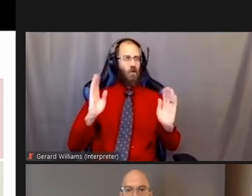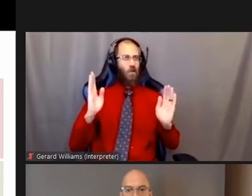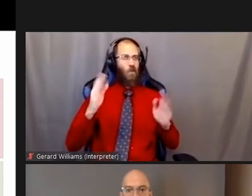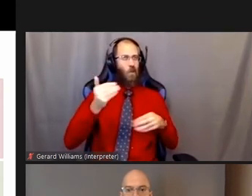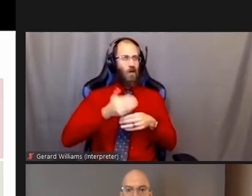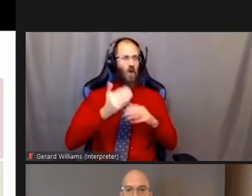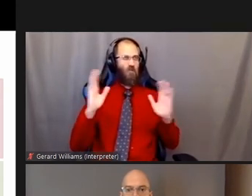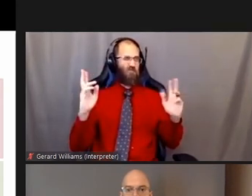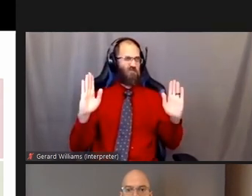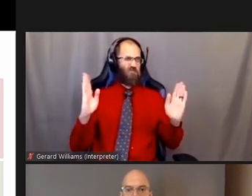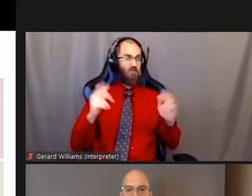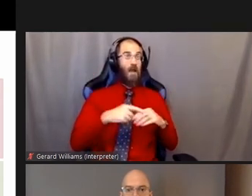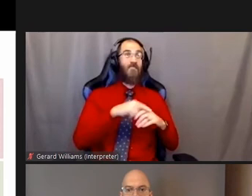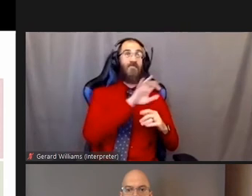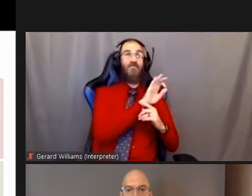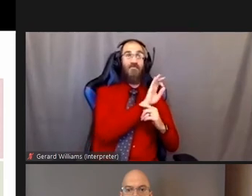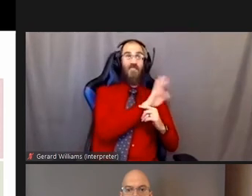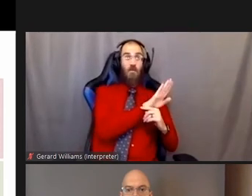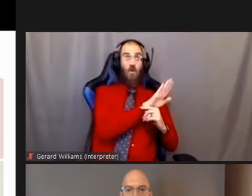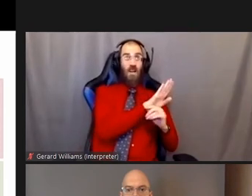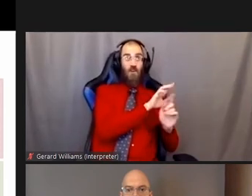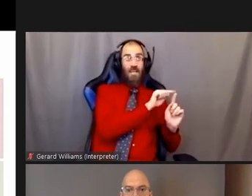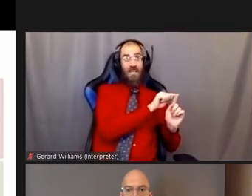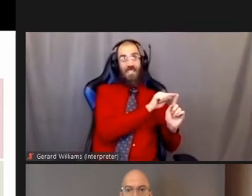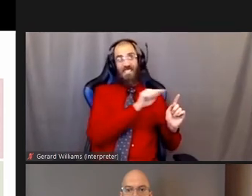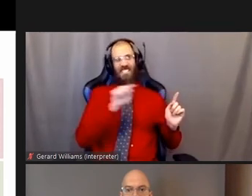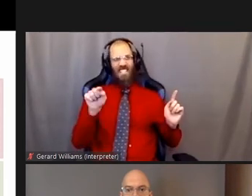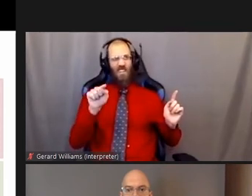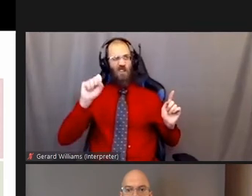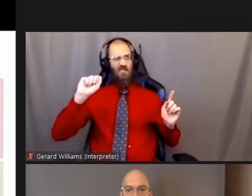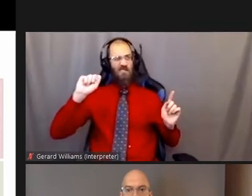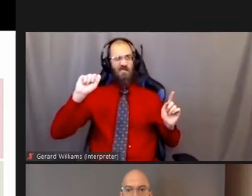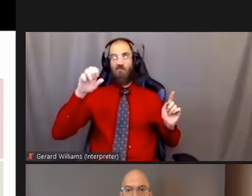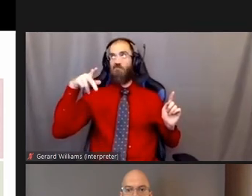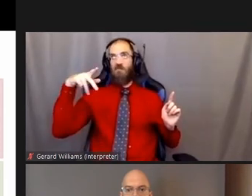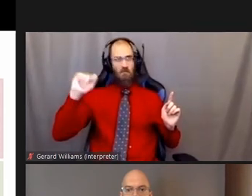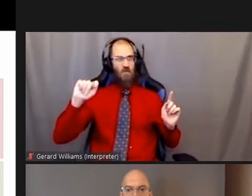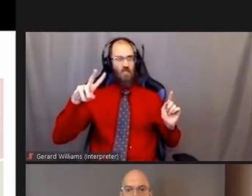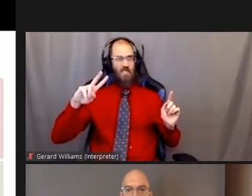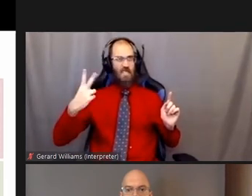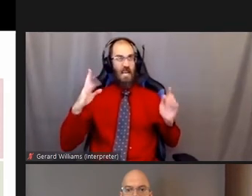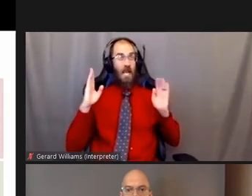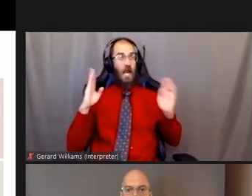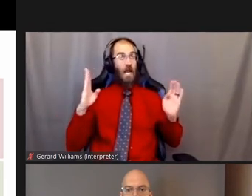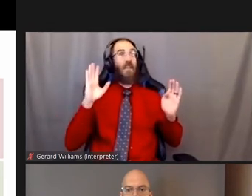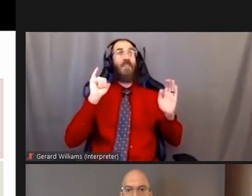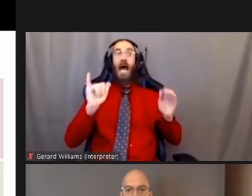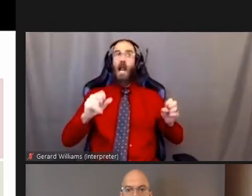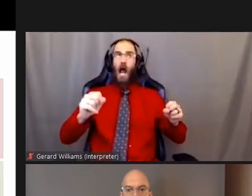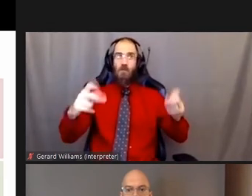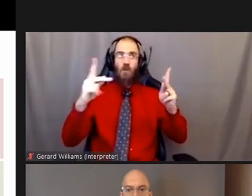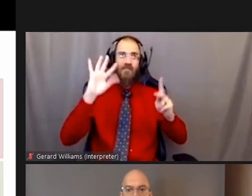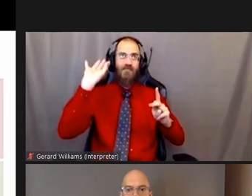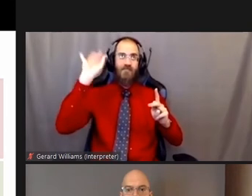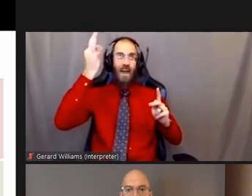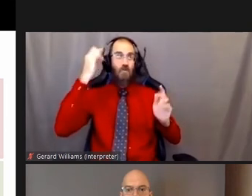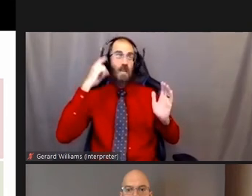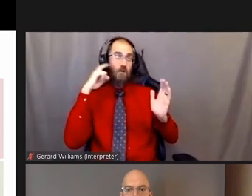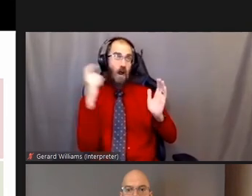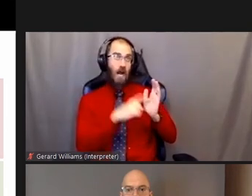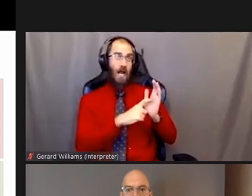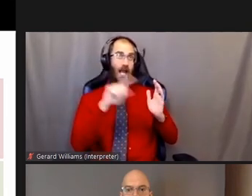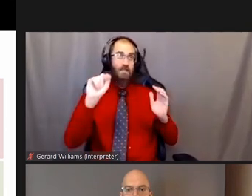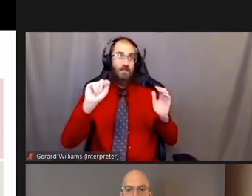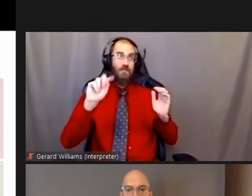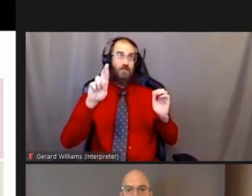this year till earlier this month, till September 2nd. And it afforded an opportunity for federally recognized tribes